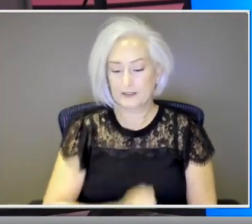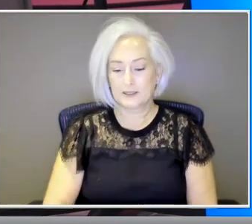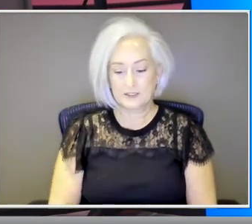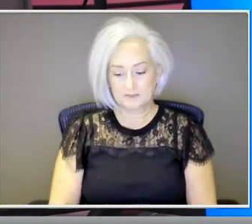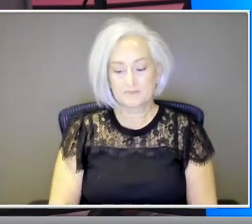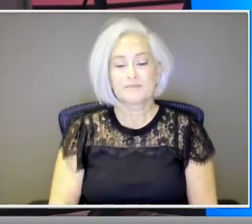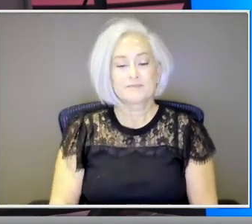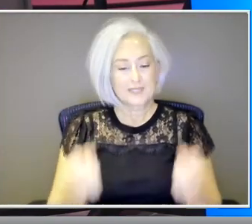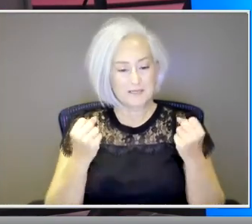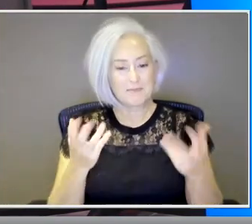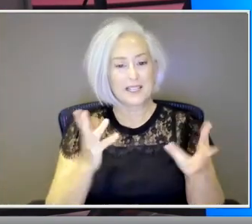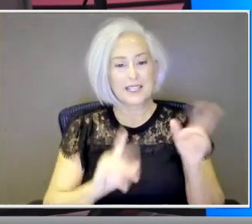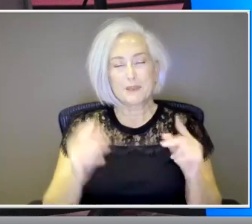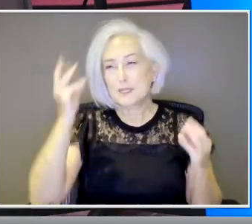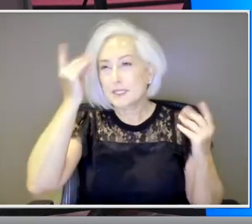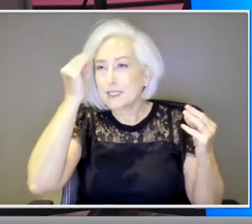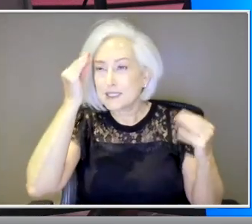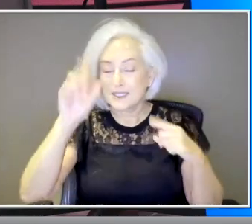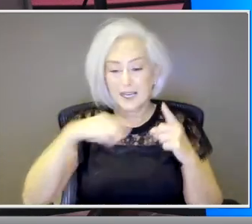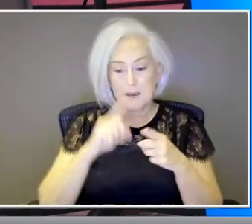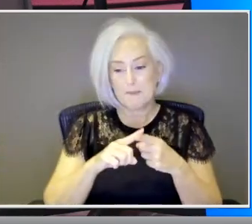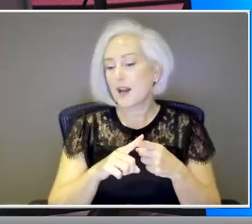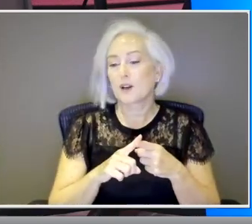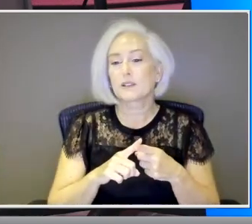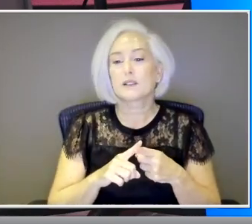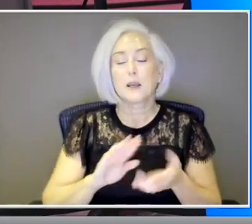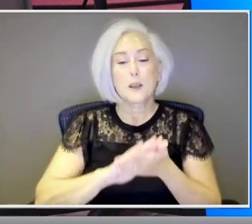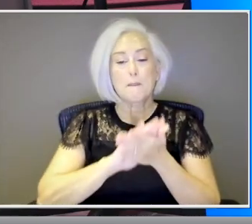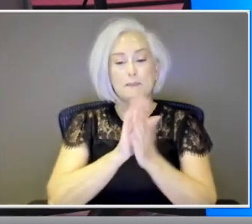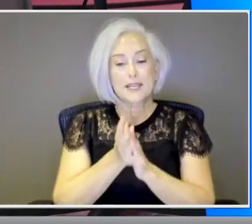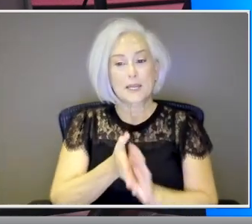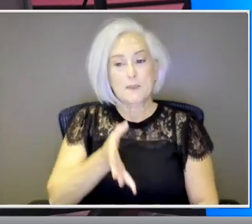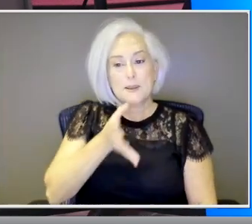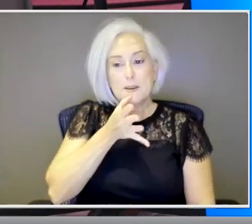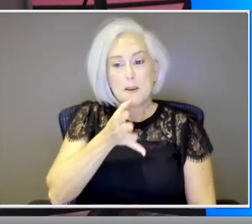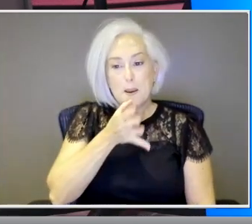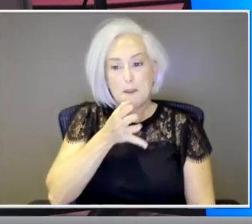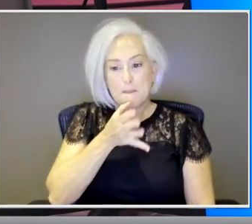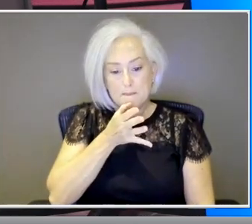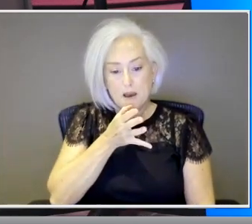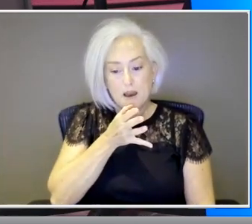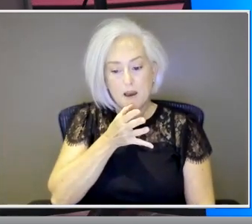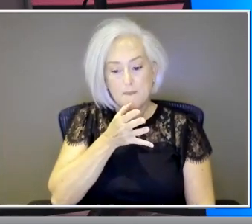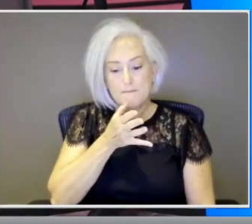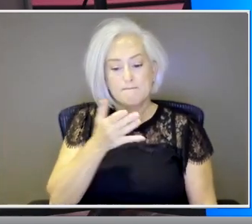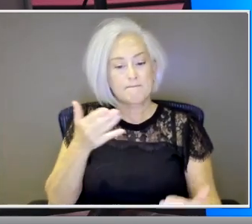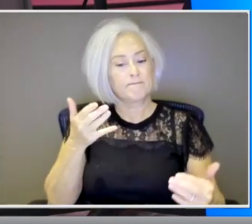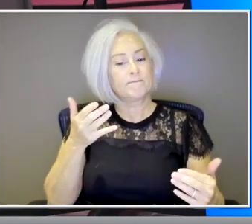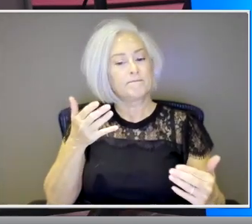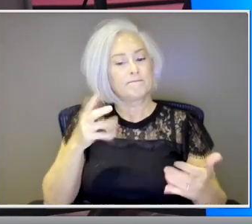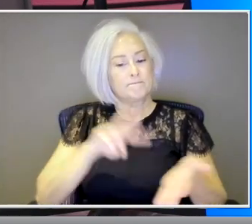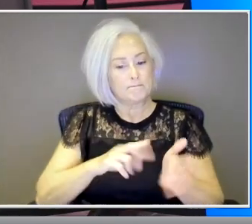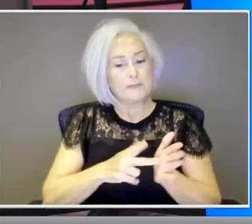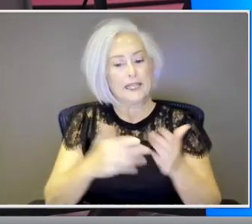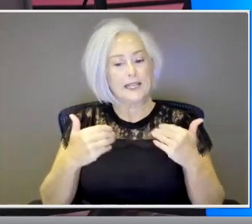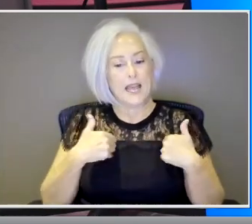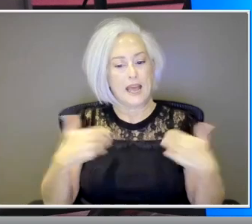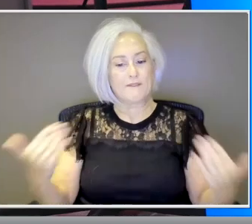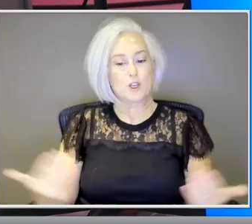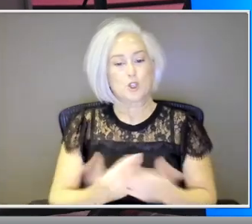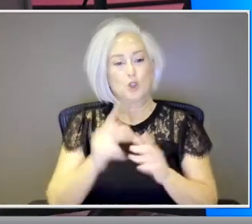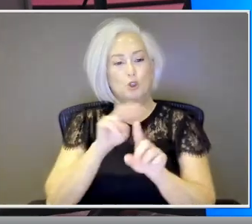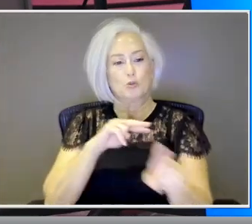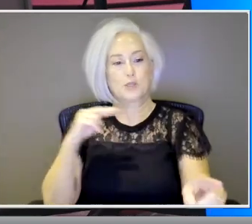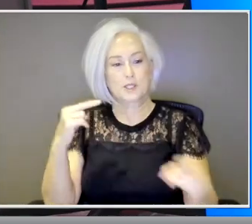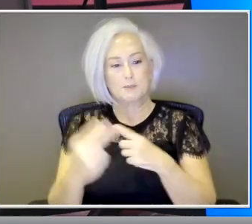are thinking, is that does becoming a mom give you a new perspective of what it was like for your mom? Yeah, I'm stressed